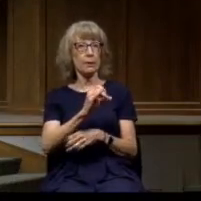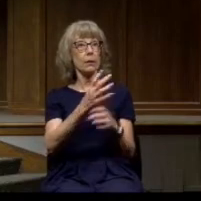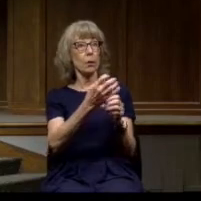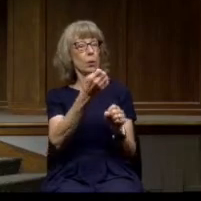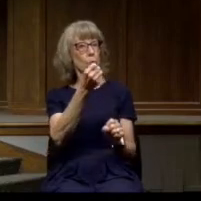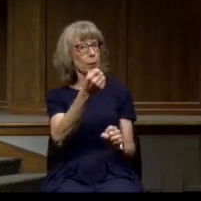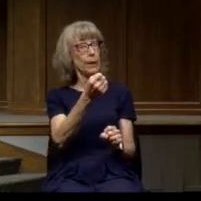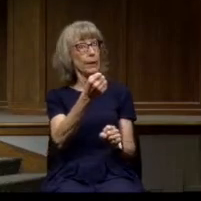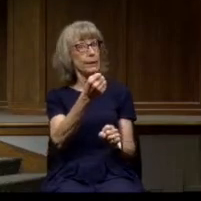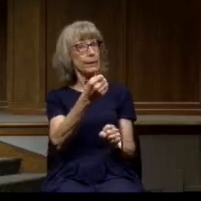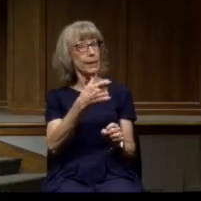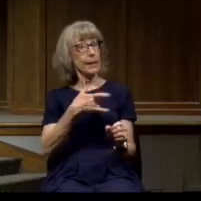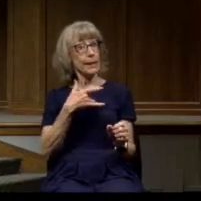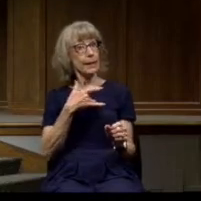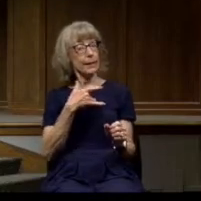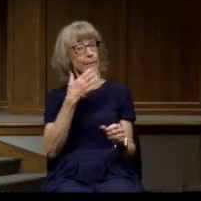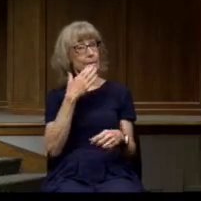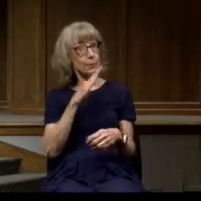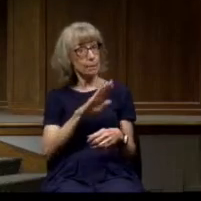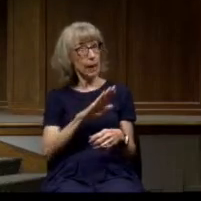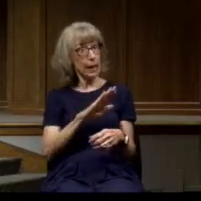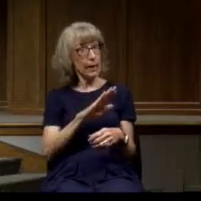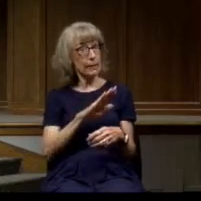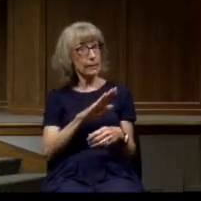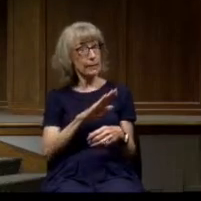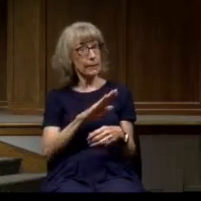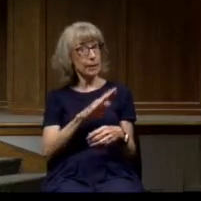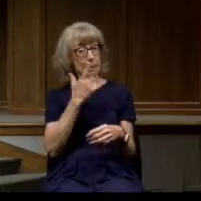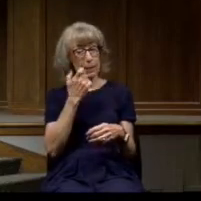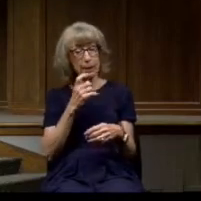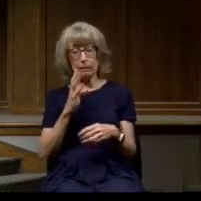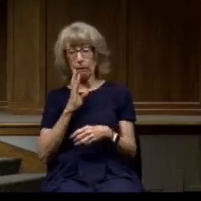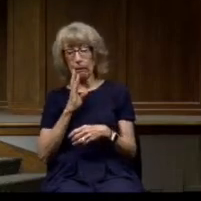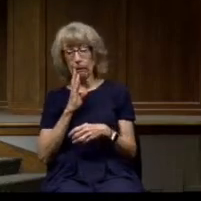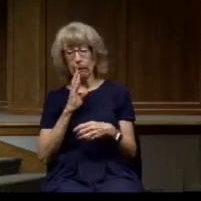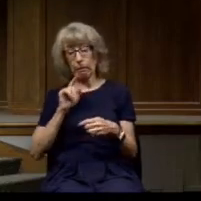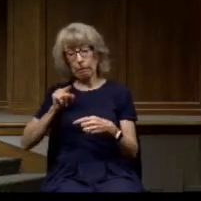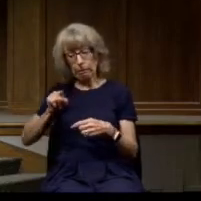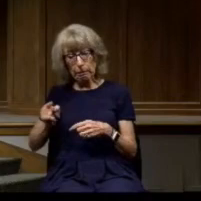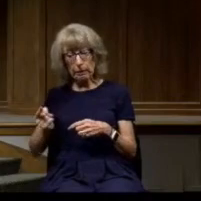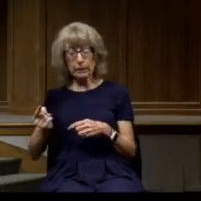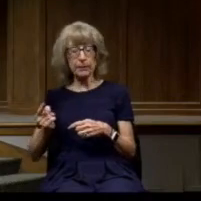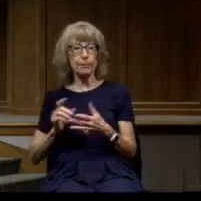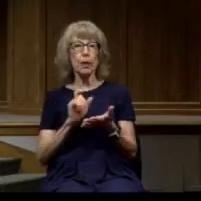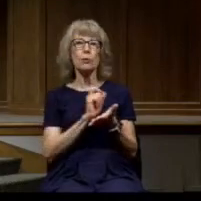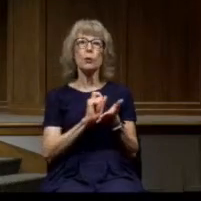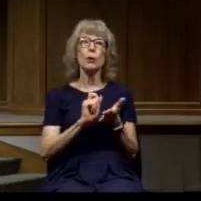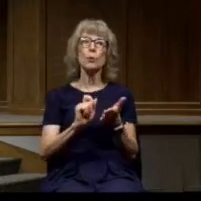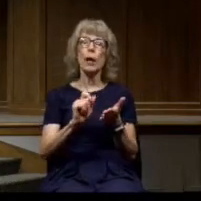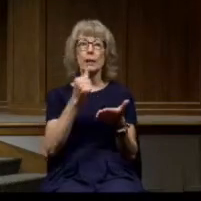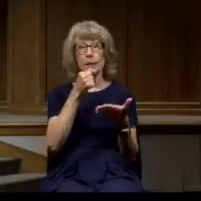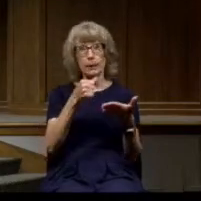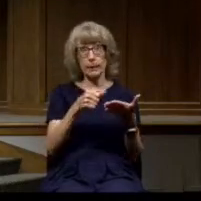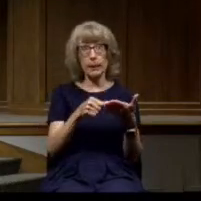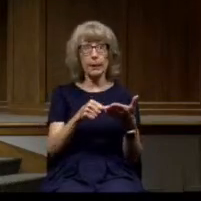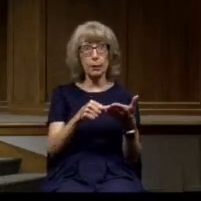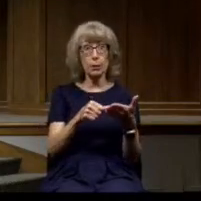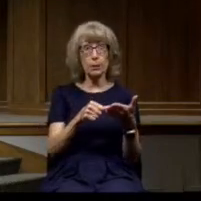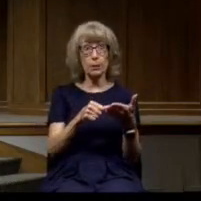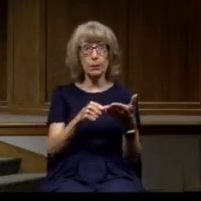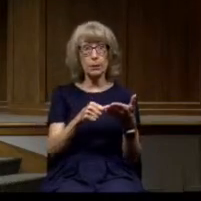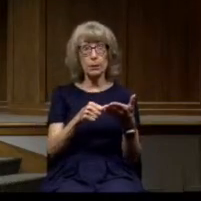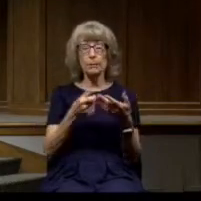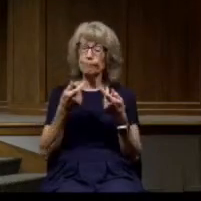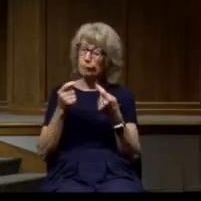said. And so he actually writes a letter to Adams trying to reconcile all that has just